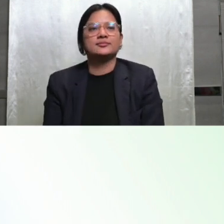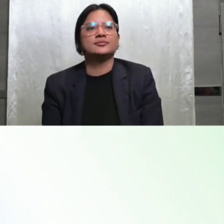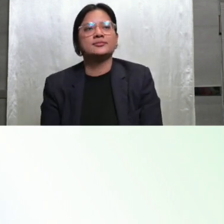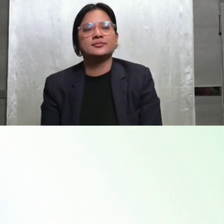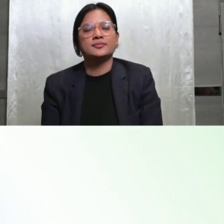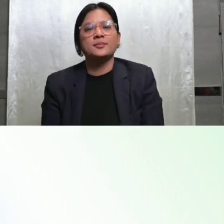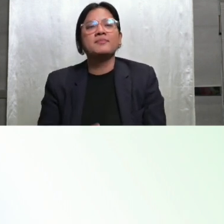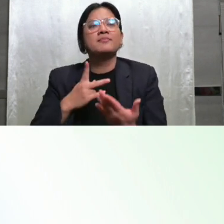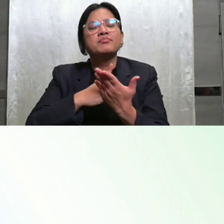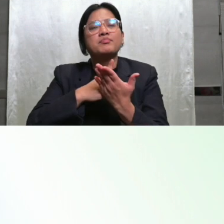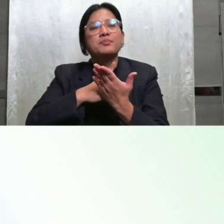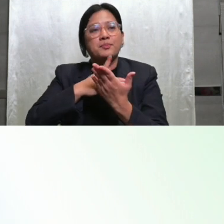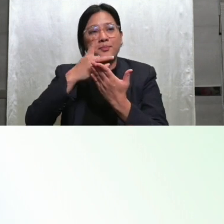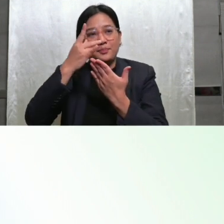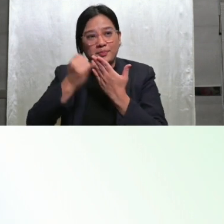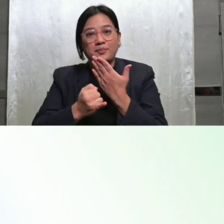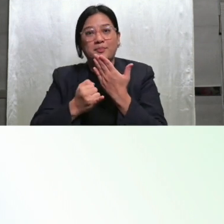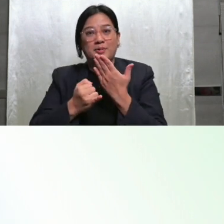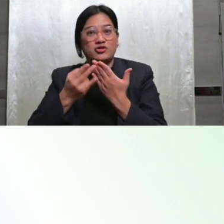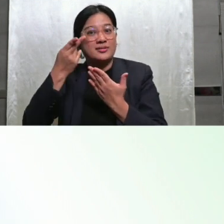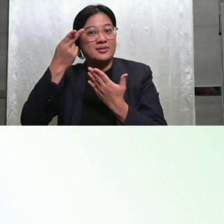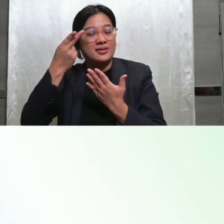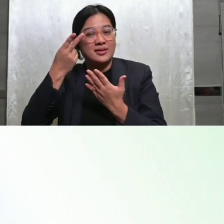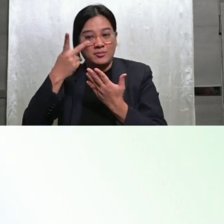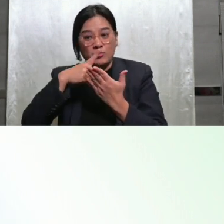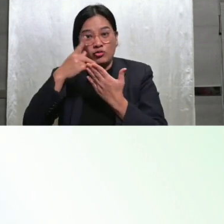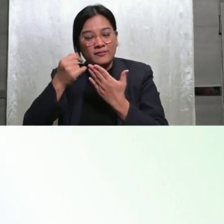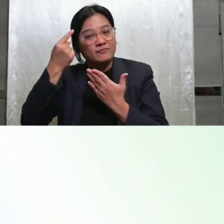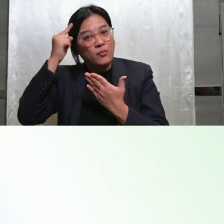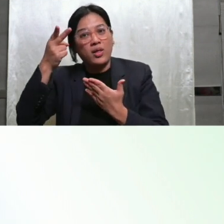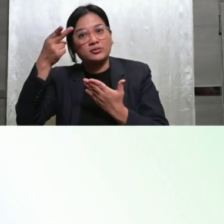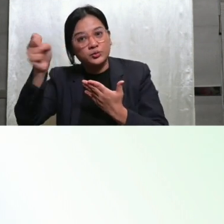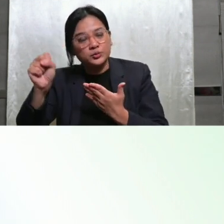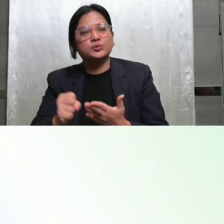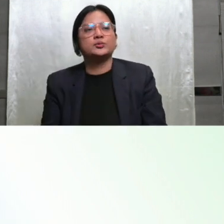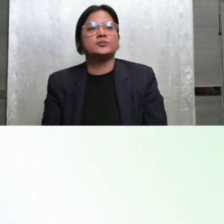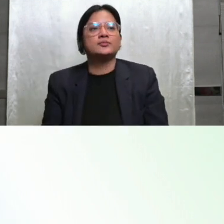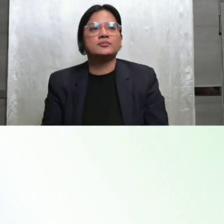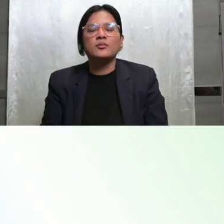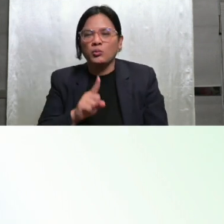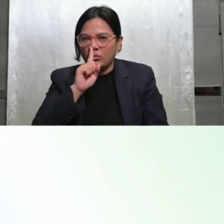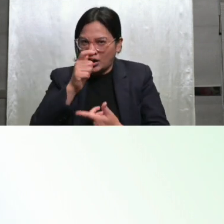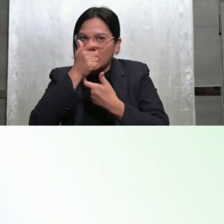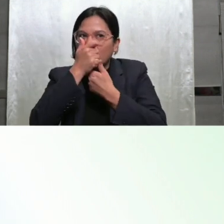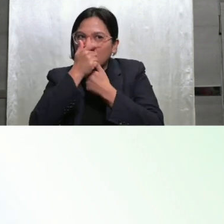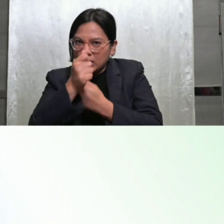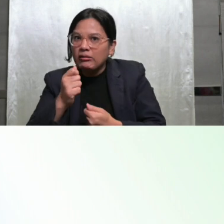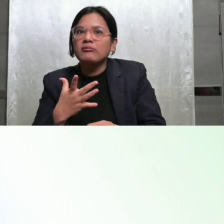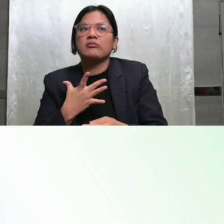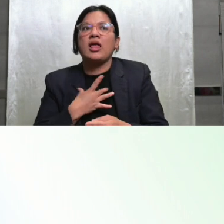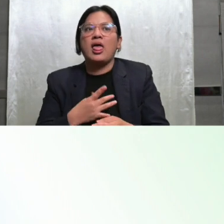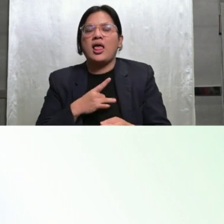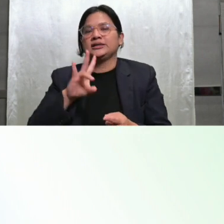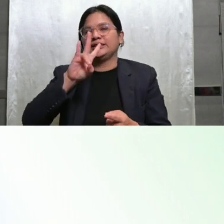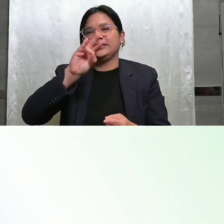improvement, all marked, all texted. We also have a great experience working in Afghanistan where we are